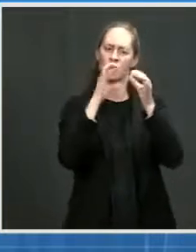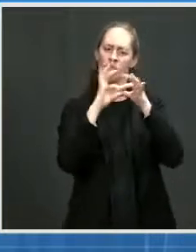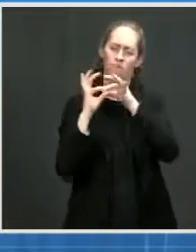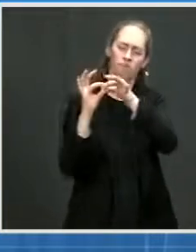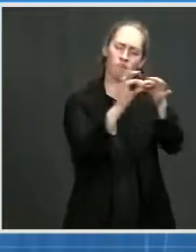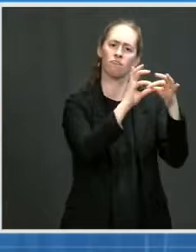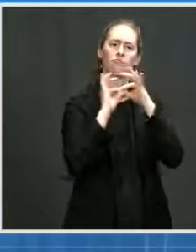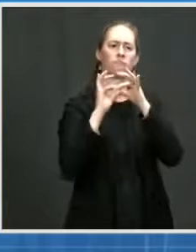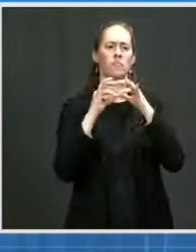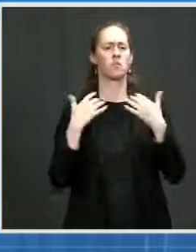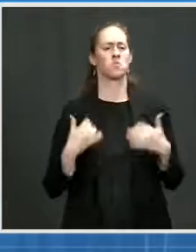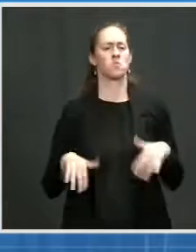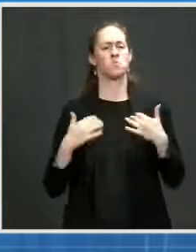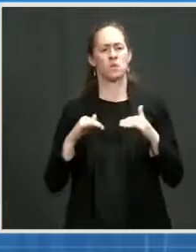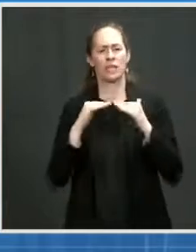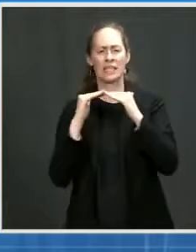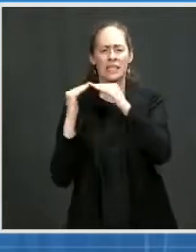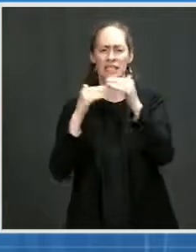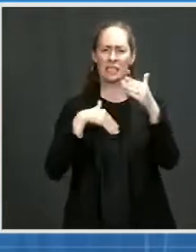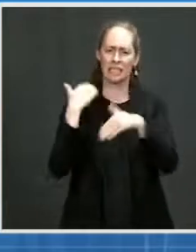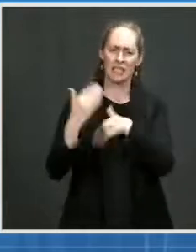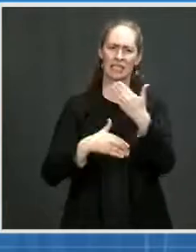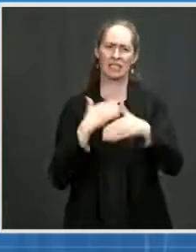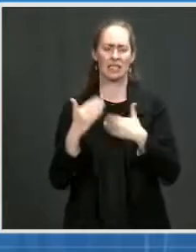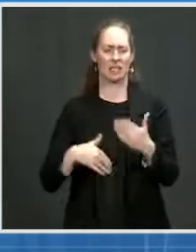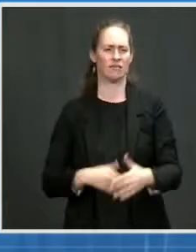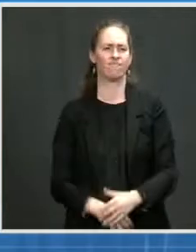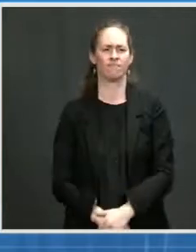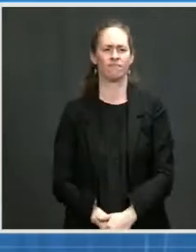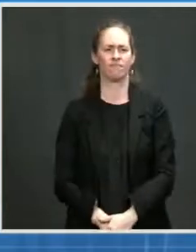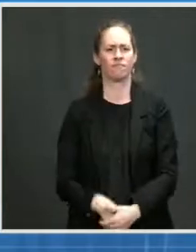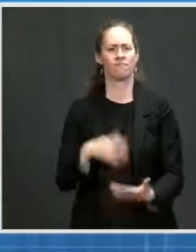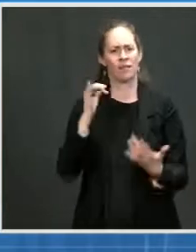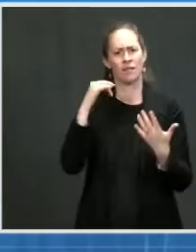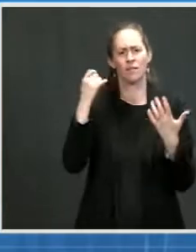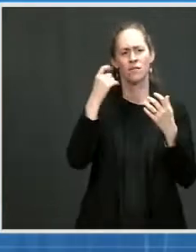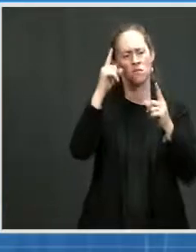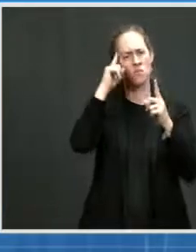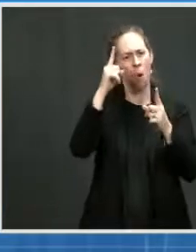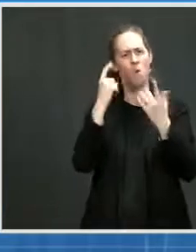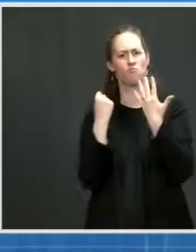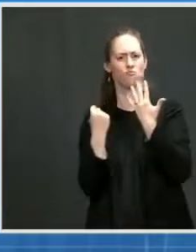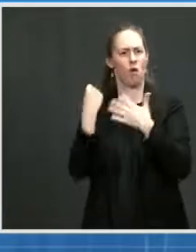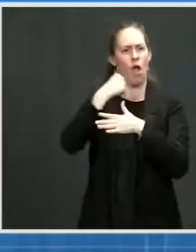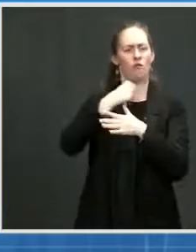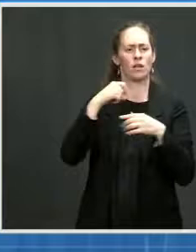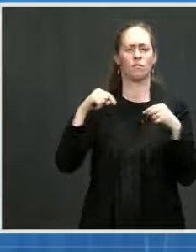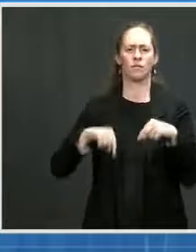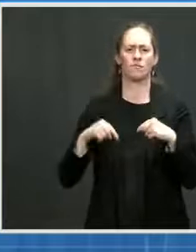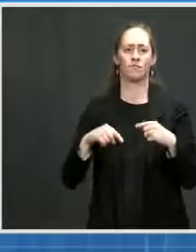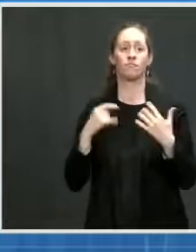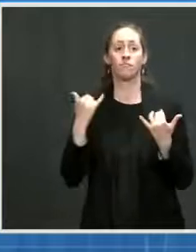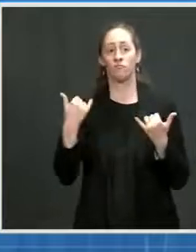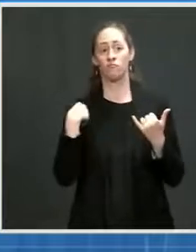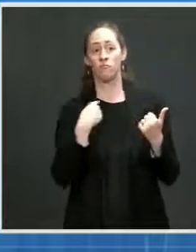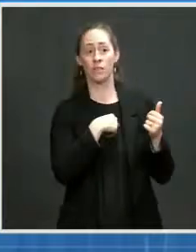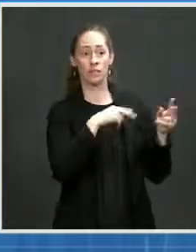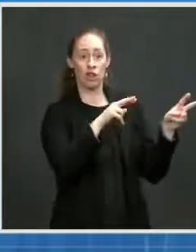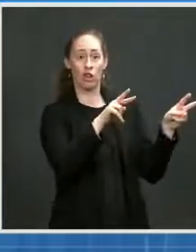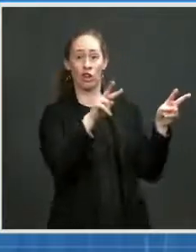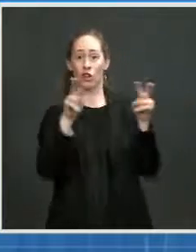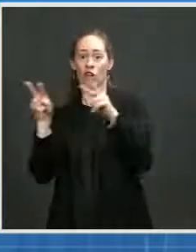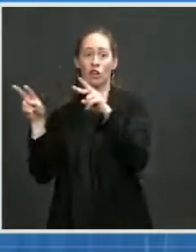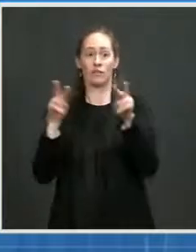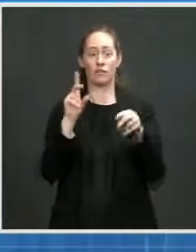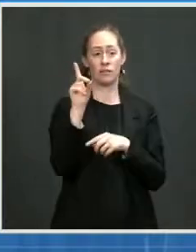equity in your vaccination campaigns and for the collaboration. As we look at our national data now on race ethnicity,